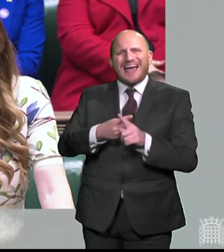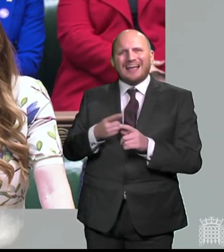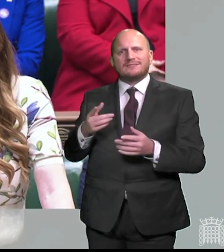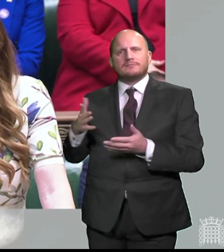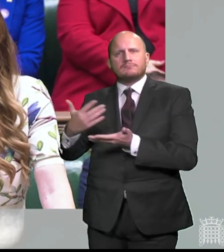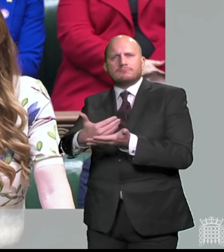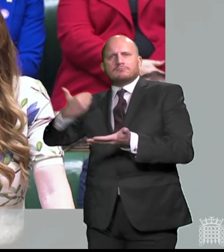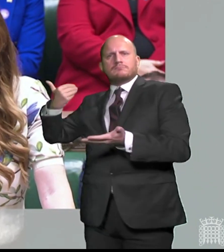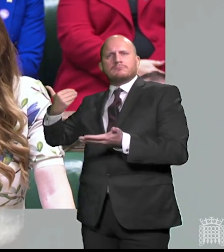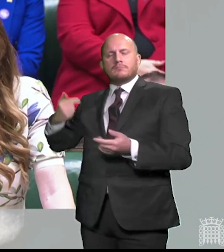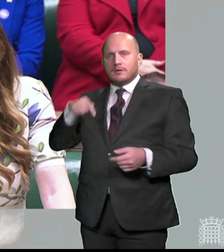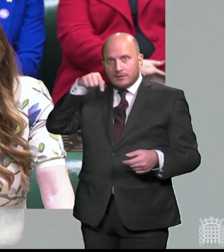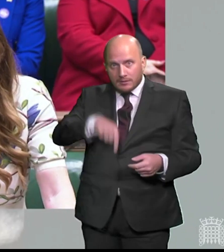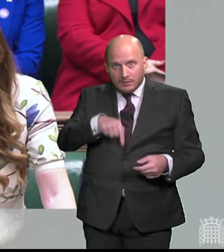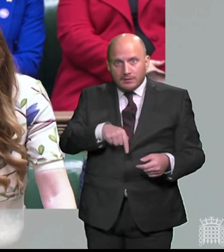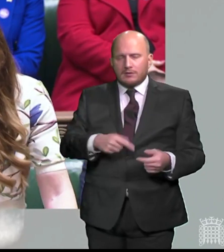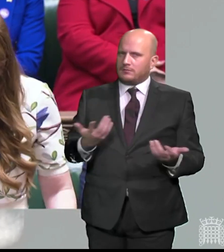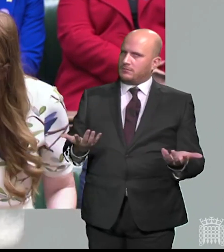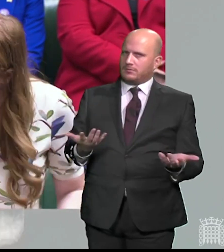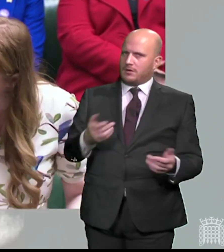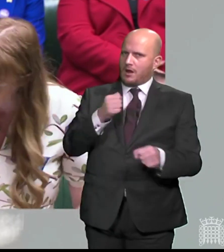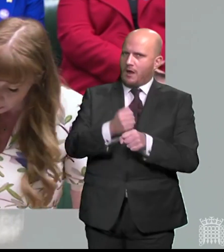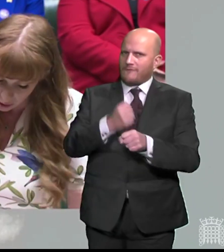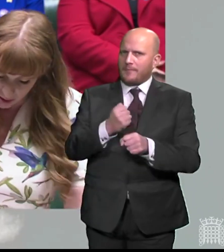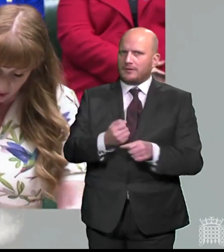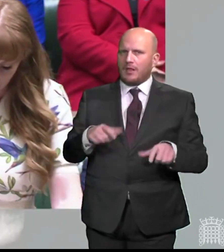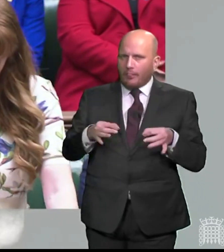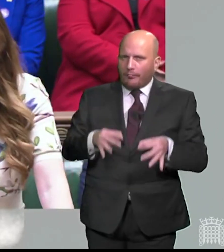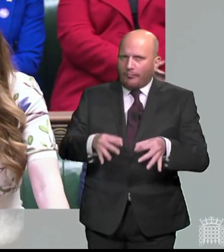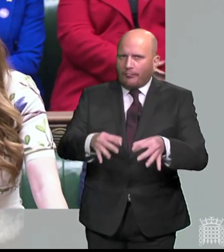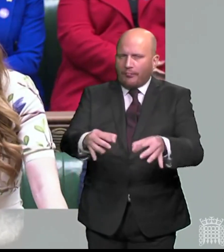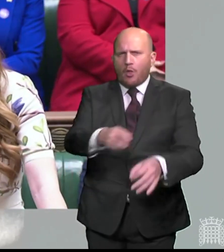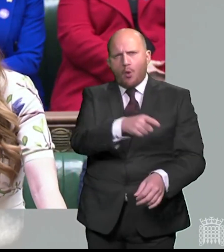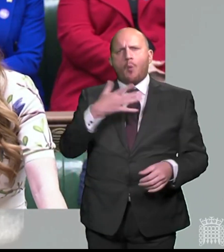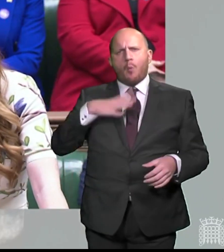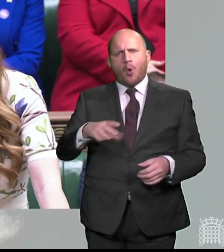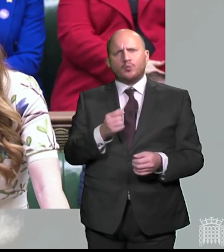dragging its feet to protect their profits. We have a budget tomorrow, Mr. Speaker,